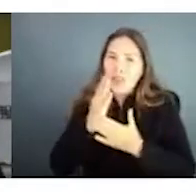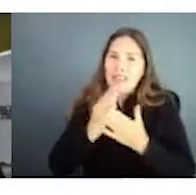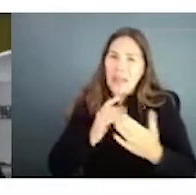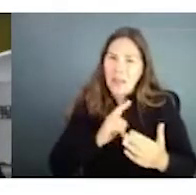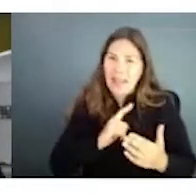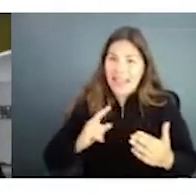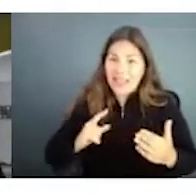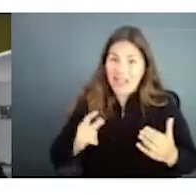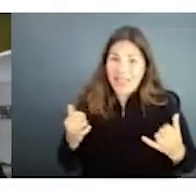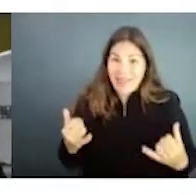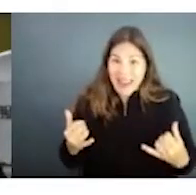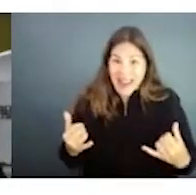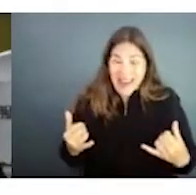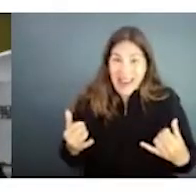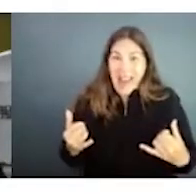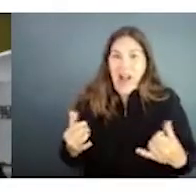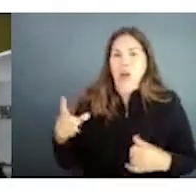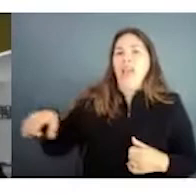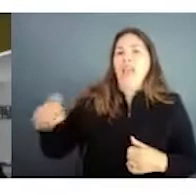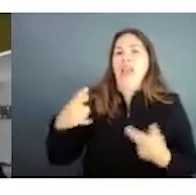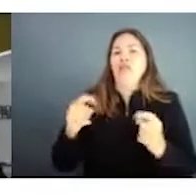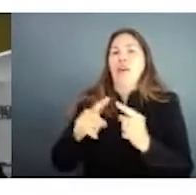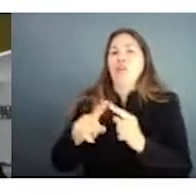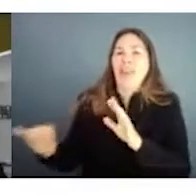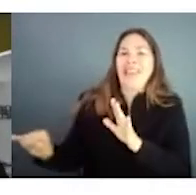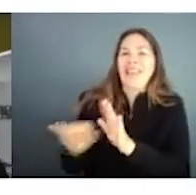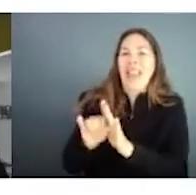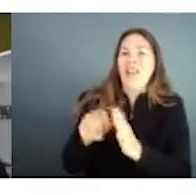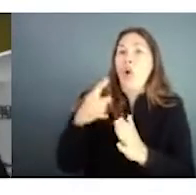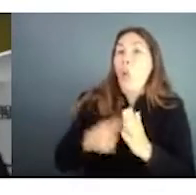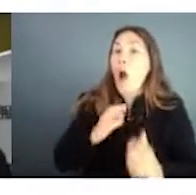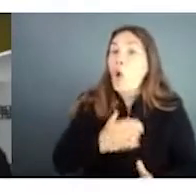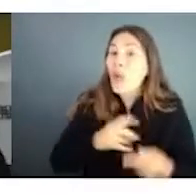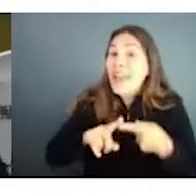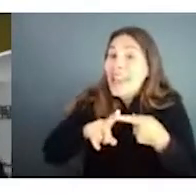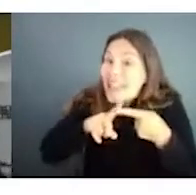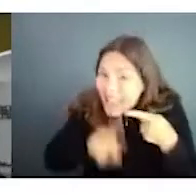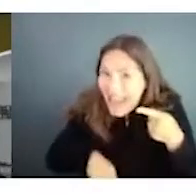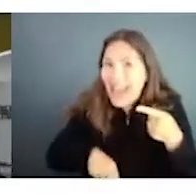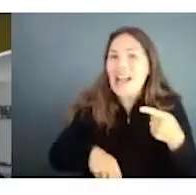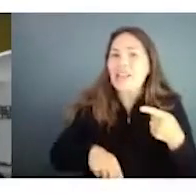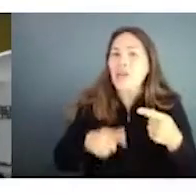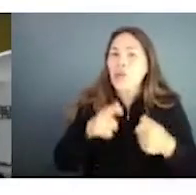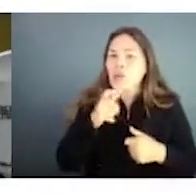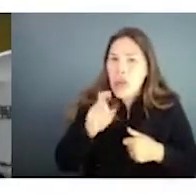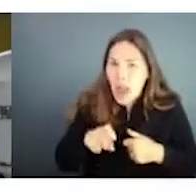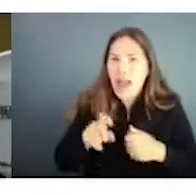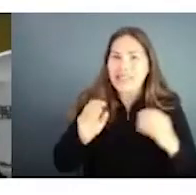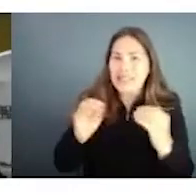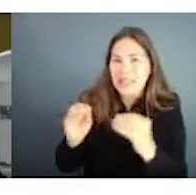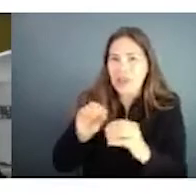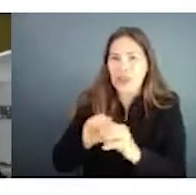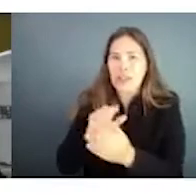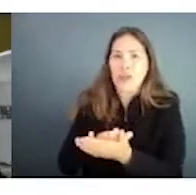right now where they are trying to identify what we cannot and should not be teaching in school. And